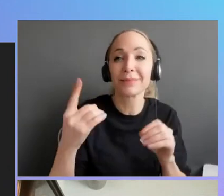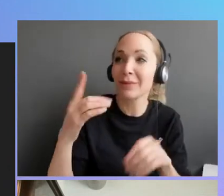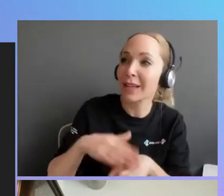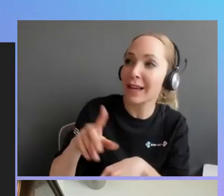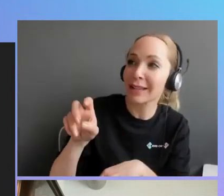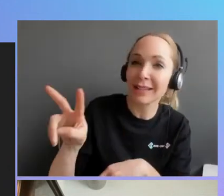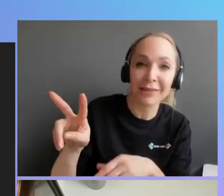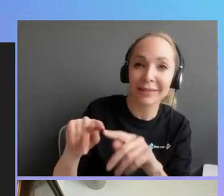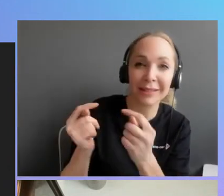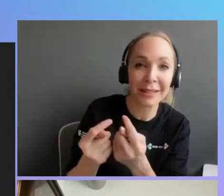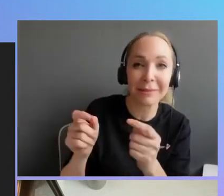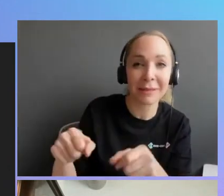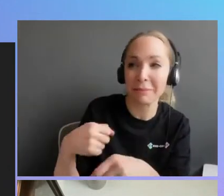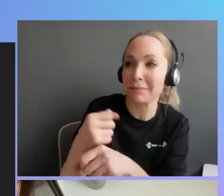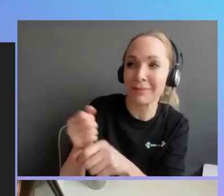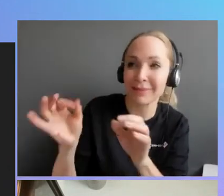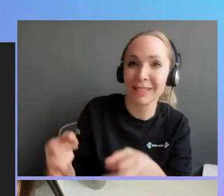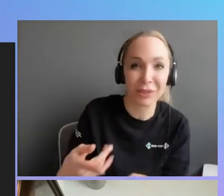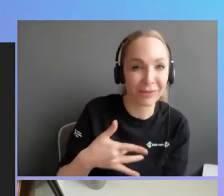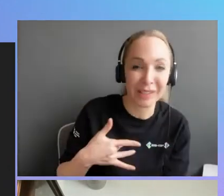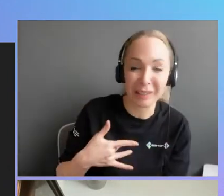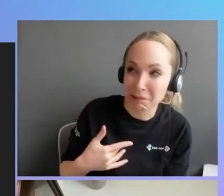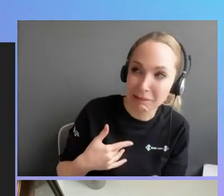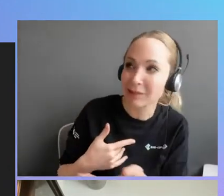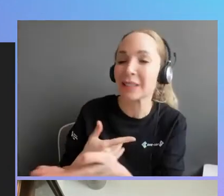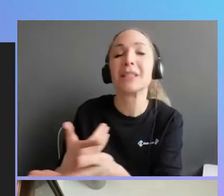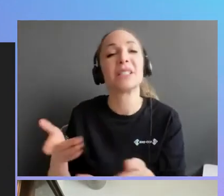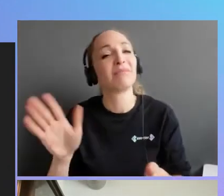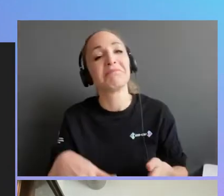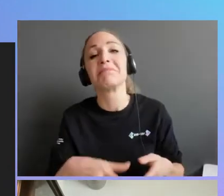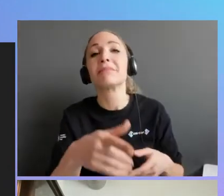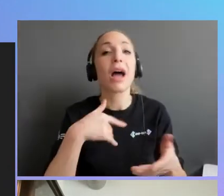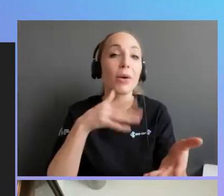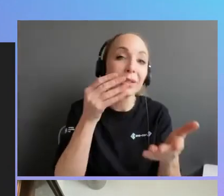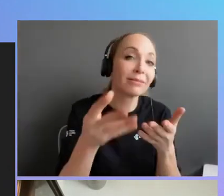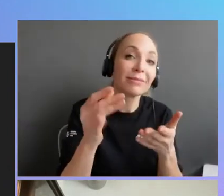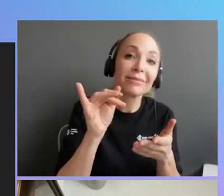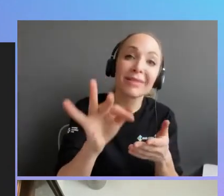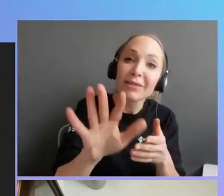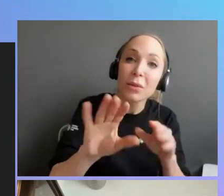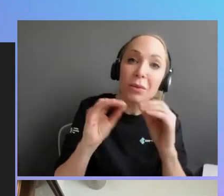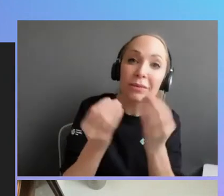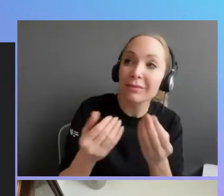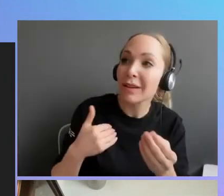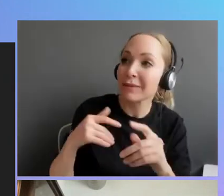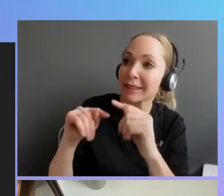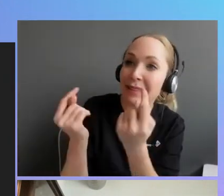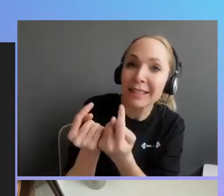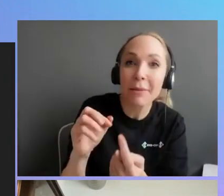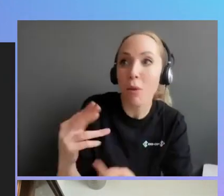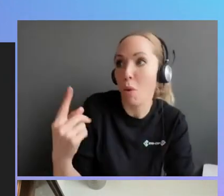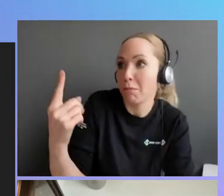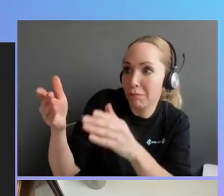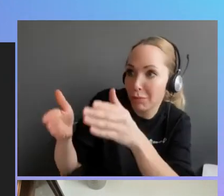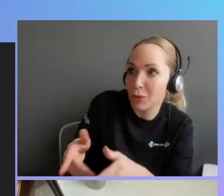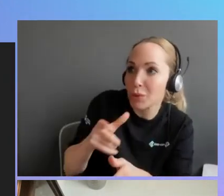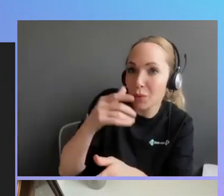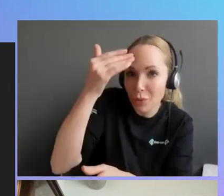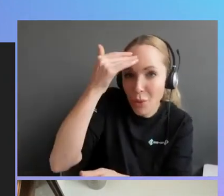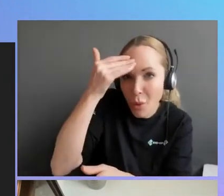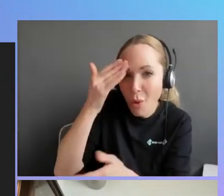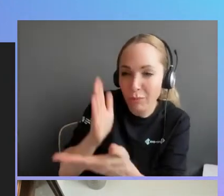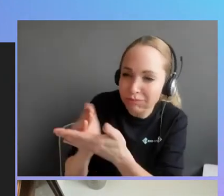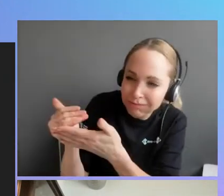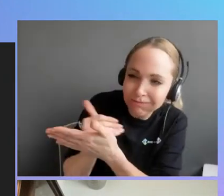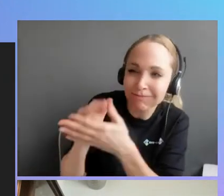make those decisions. So I would say if your organization does have someone or a team of experts who do know the ins and outs